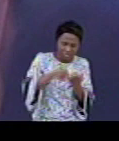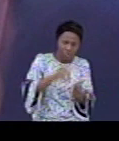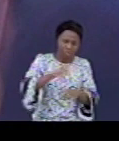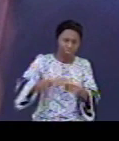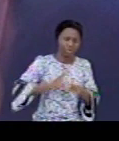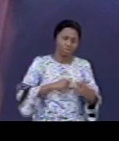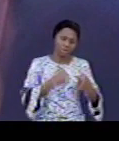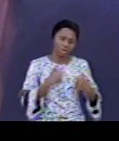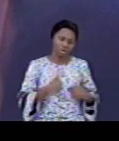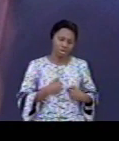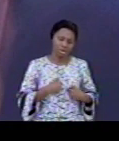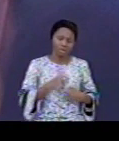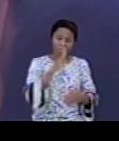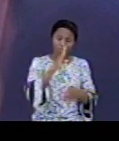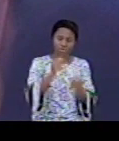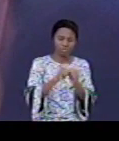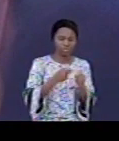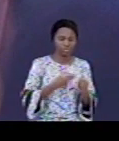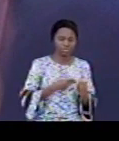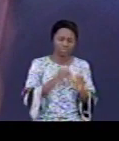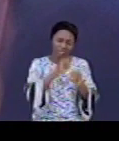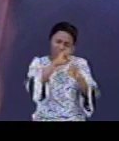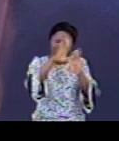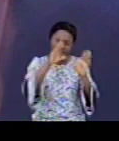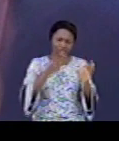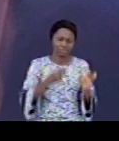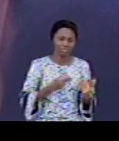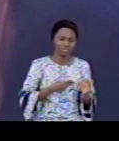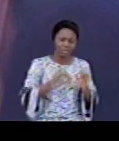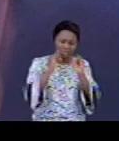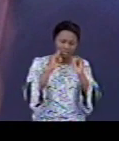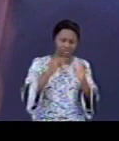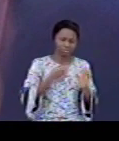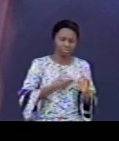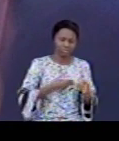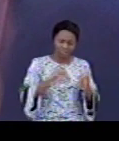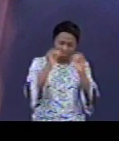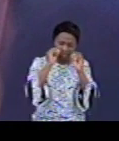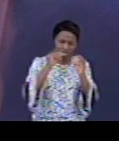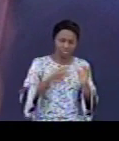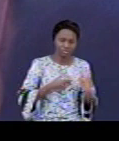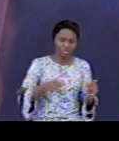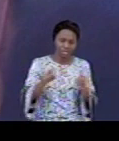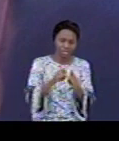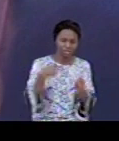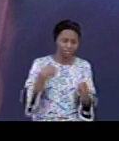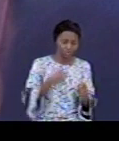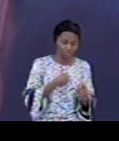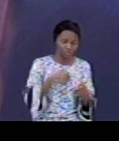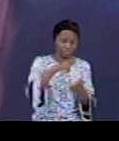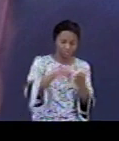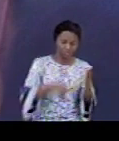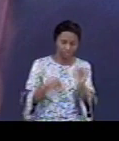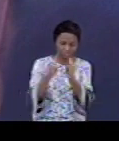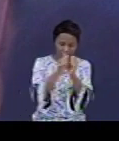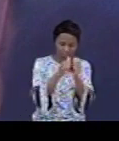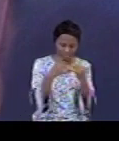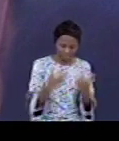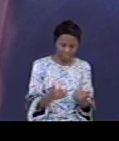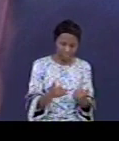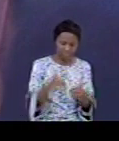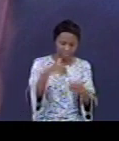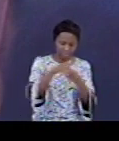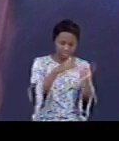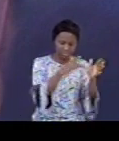us, enlighten us, instruct us, teach us as we read together now. In Jesus'